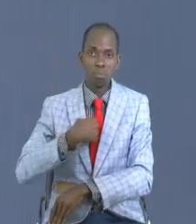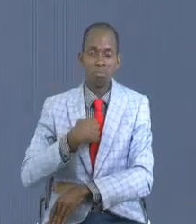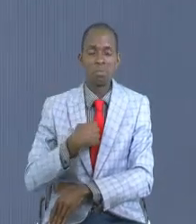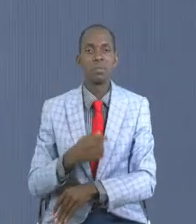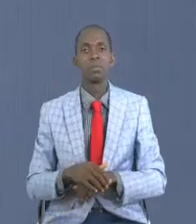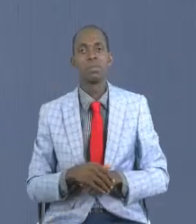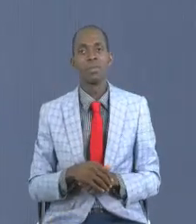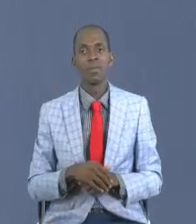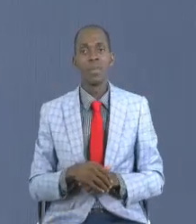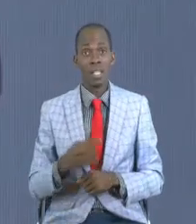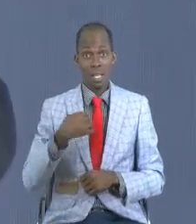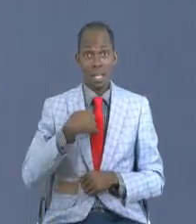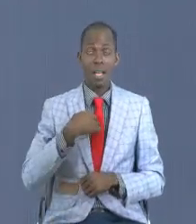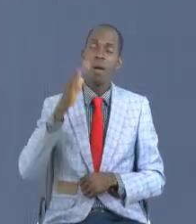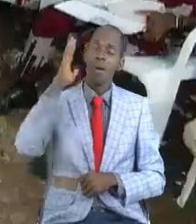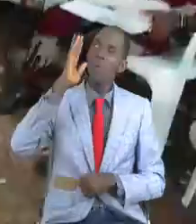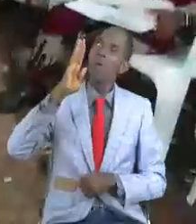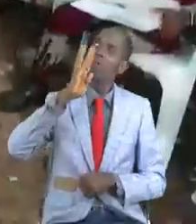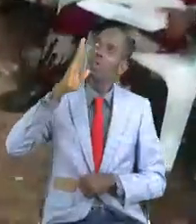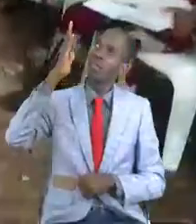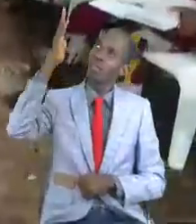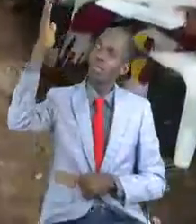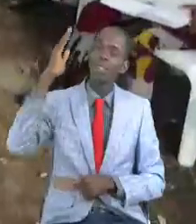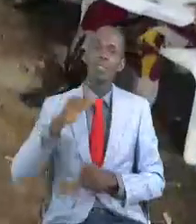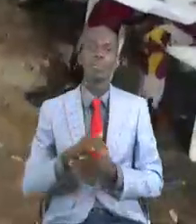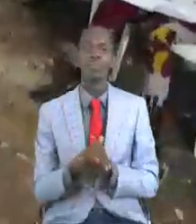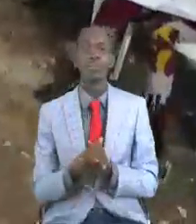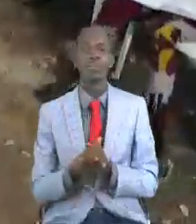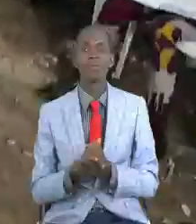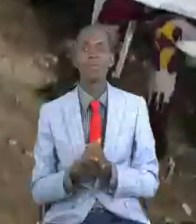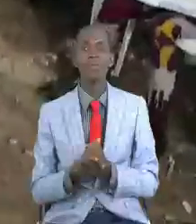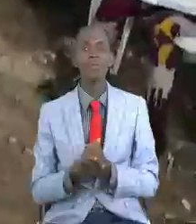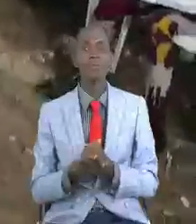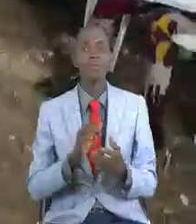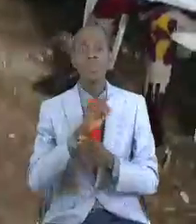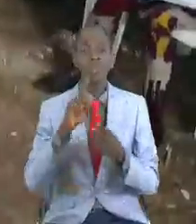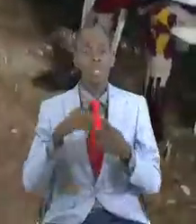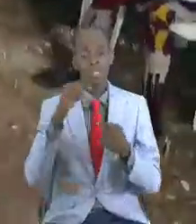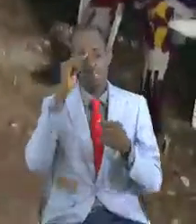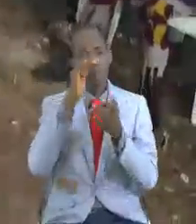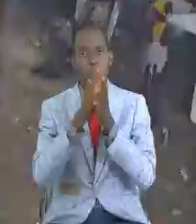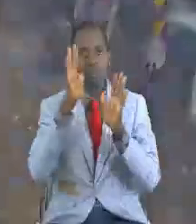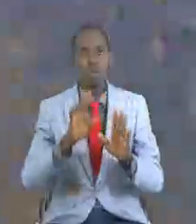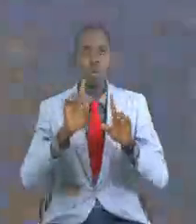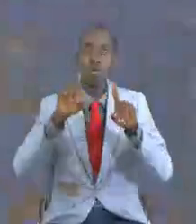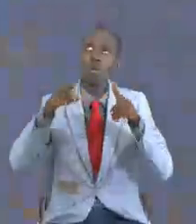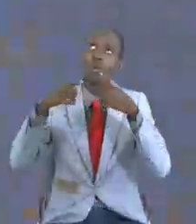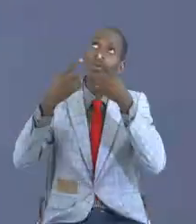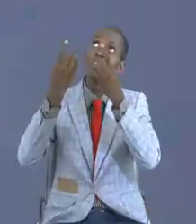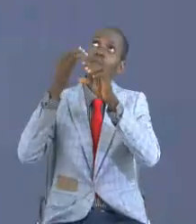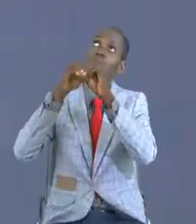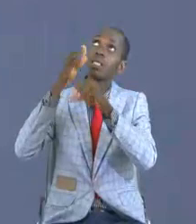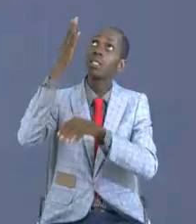i will be there when the seas go marching in there is no